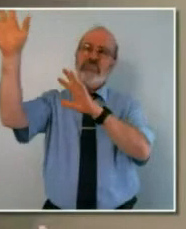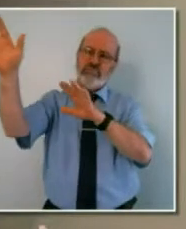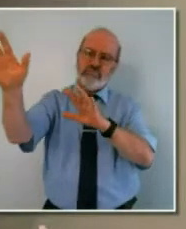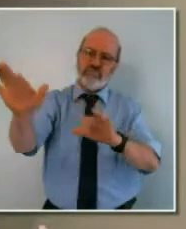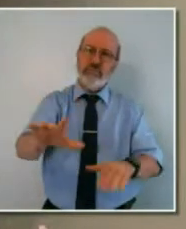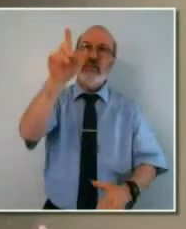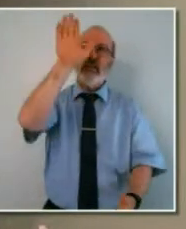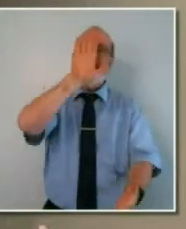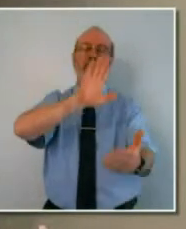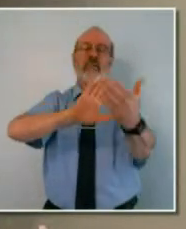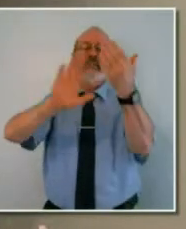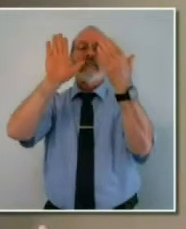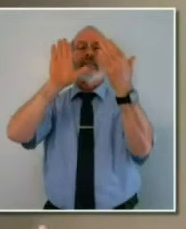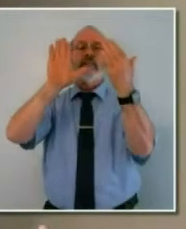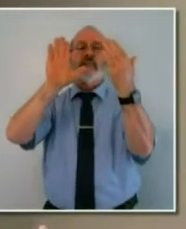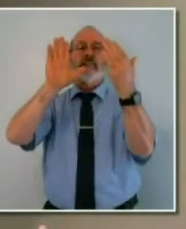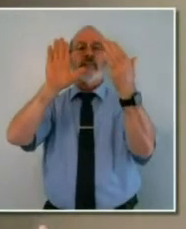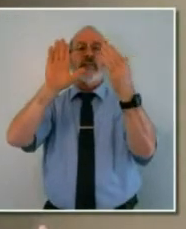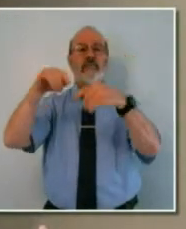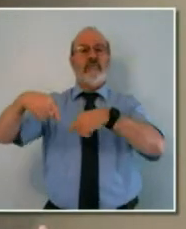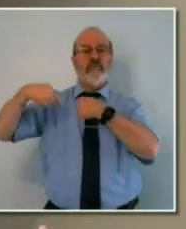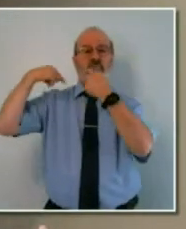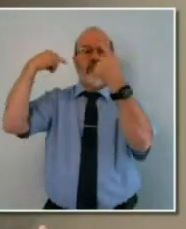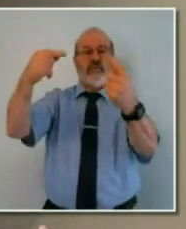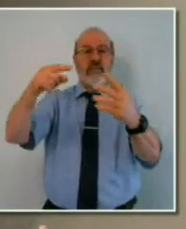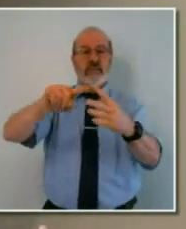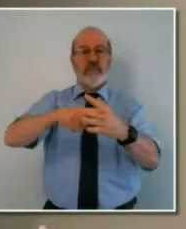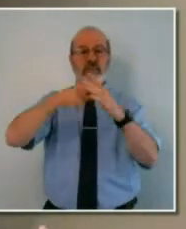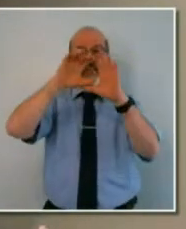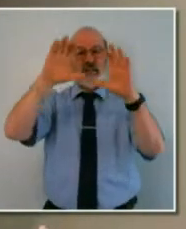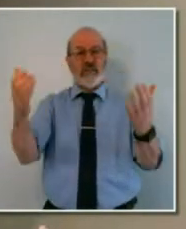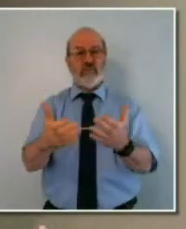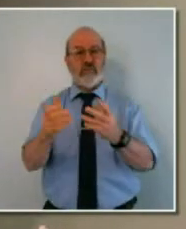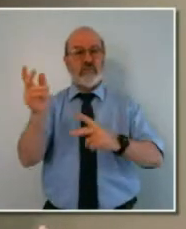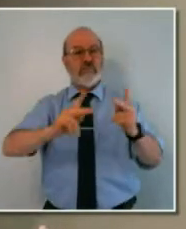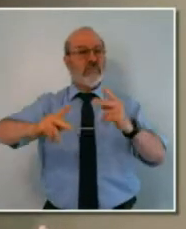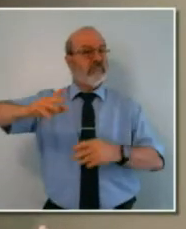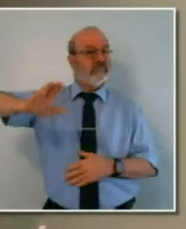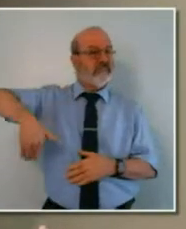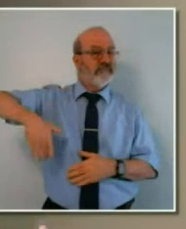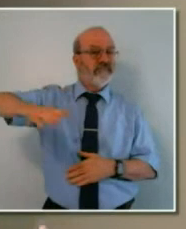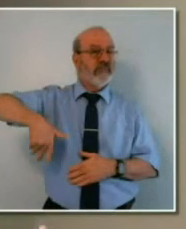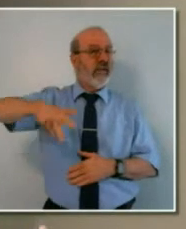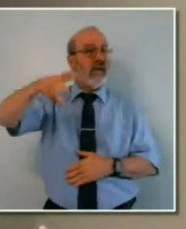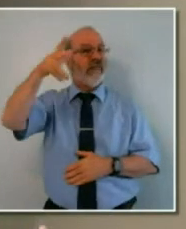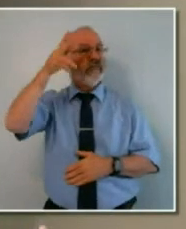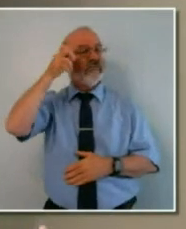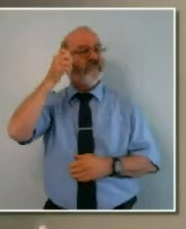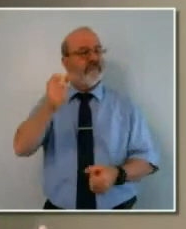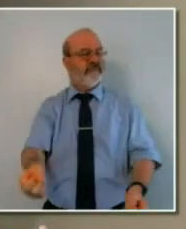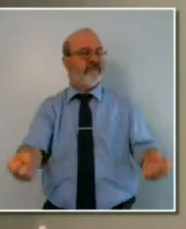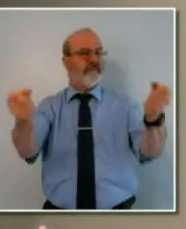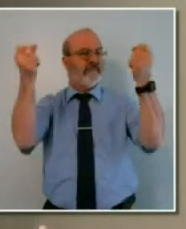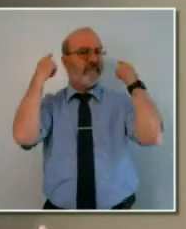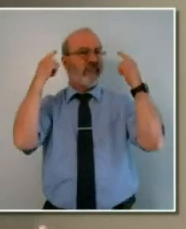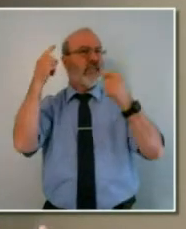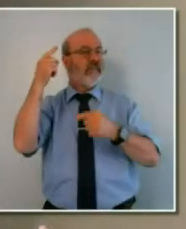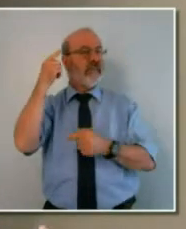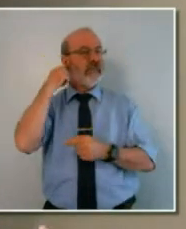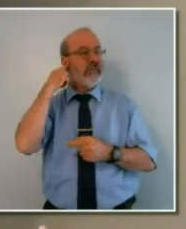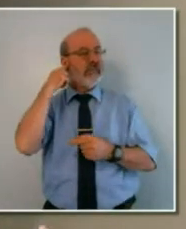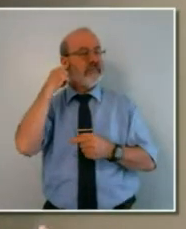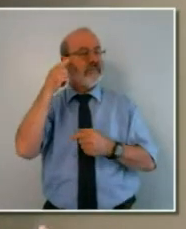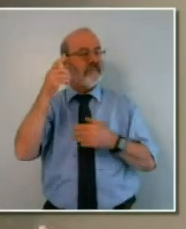presence. For since the beginning of the world men have not heard, nor perceived by the ear, neither hath the